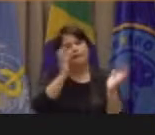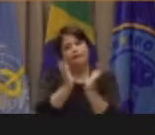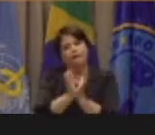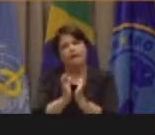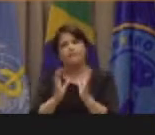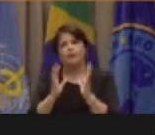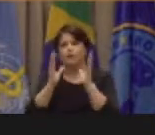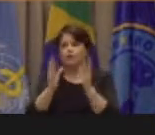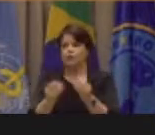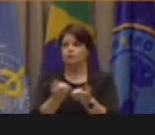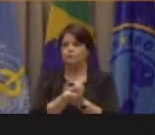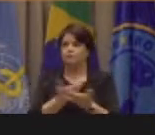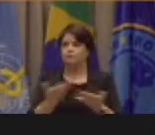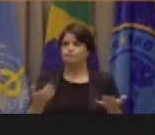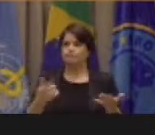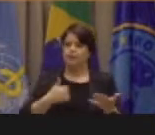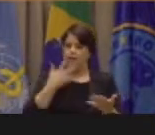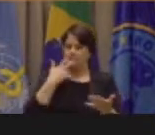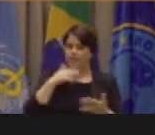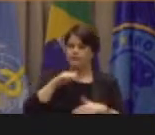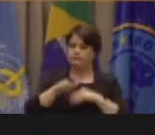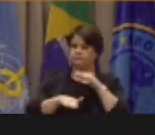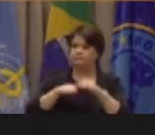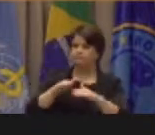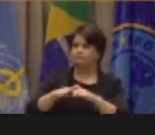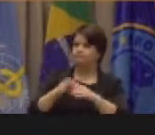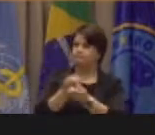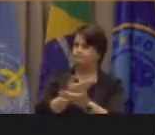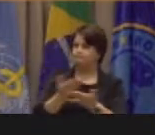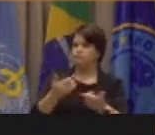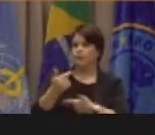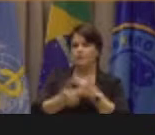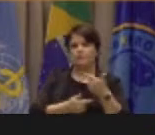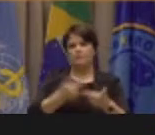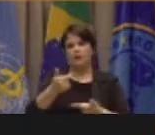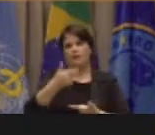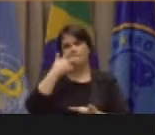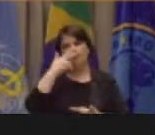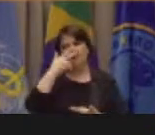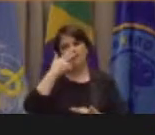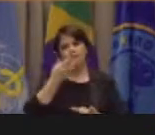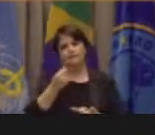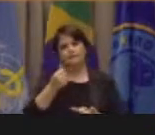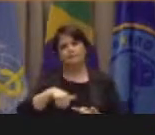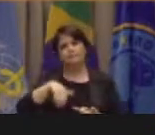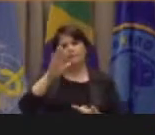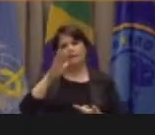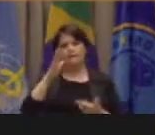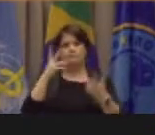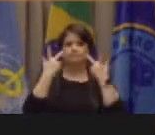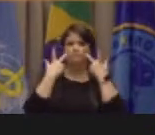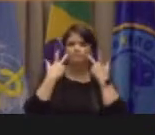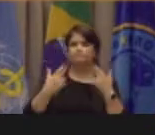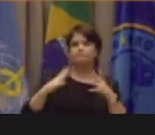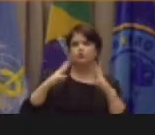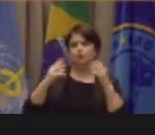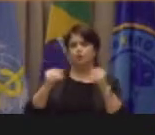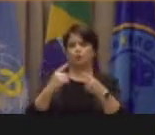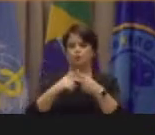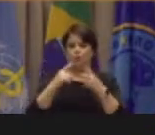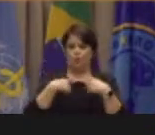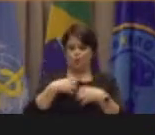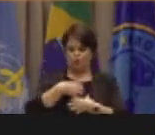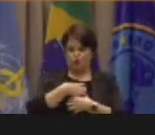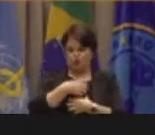with Rosario and the team, and giving us space and making our job possible in the way I